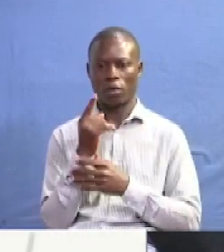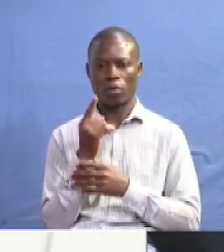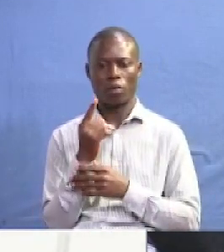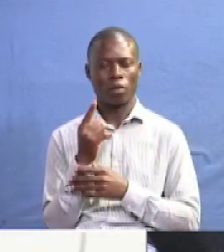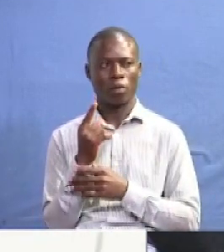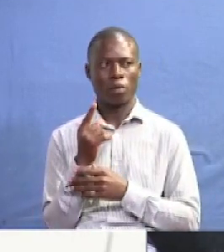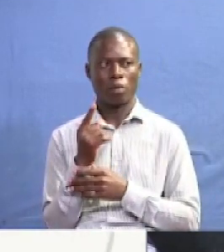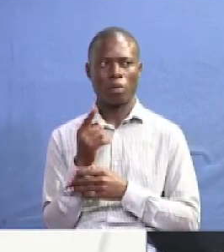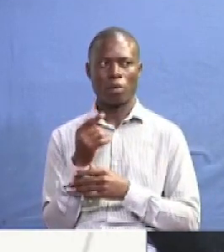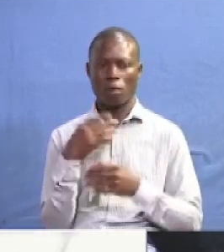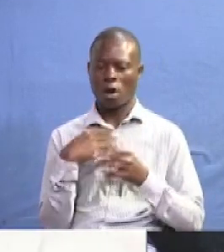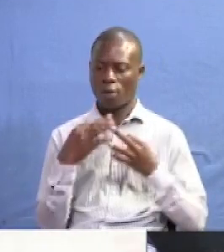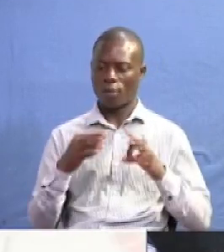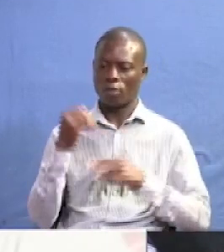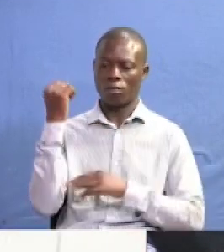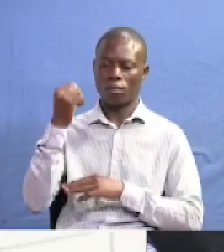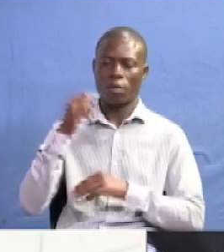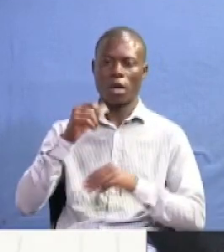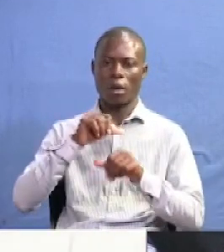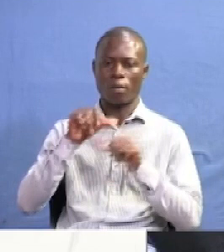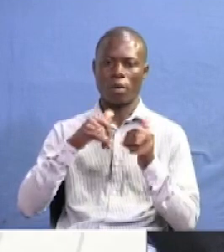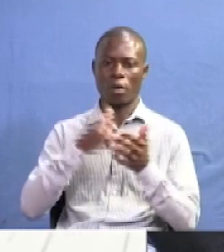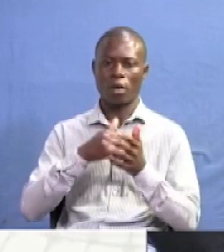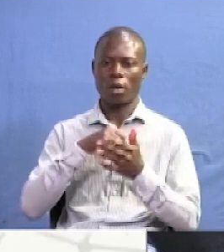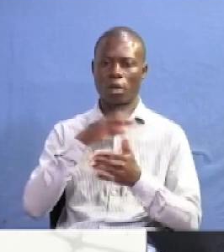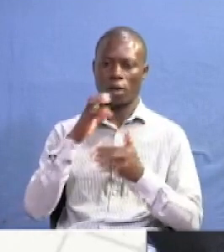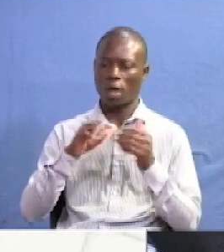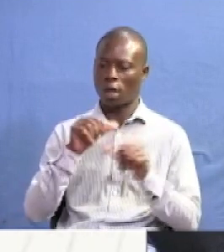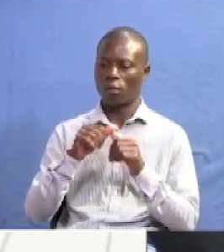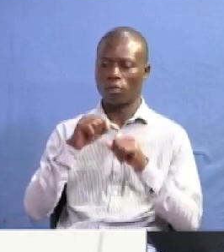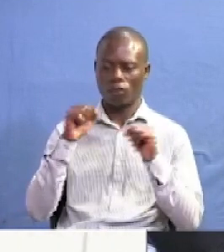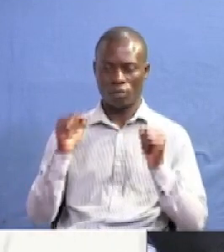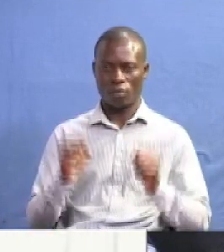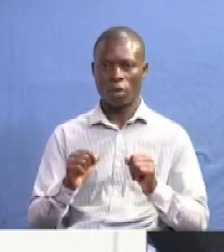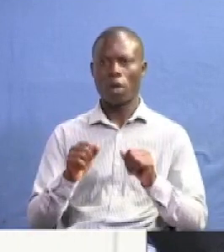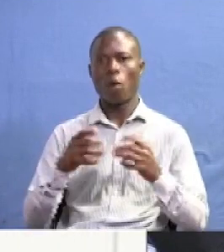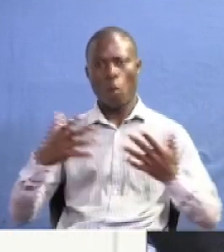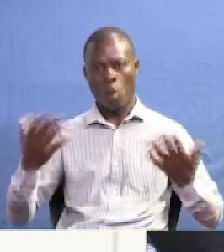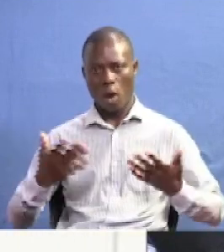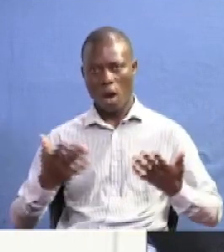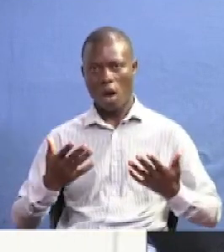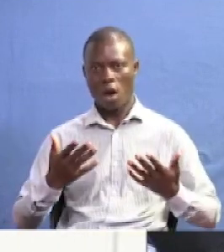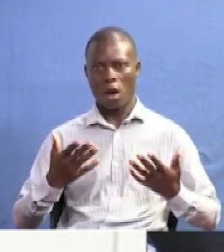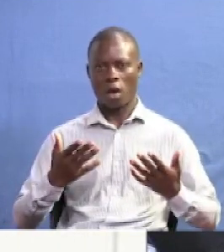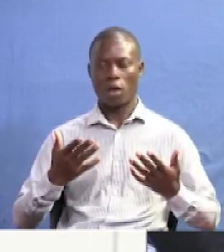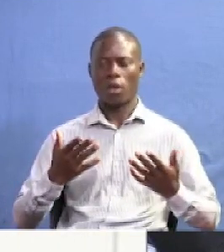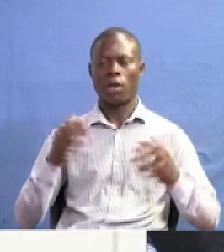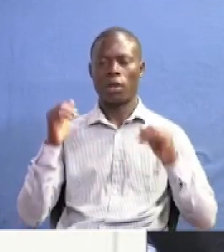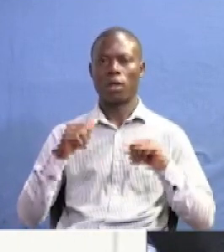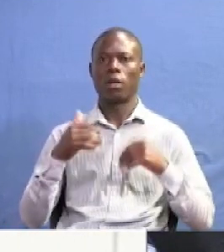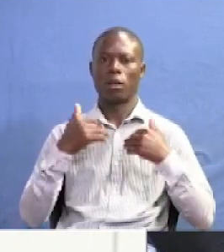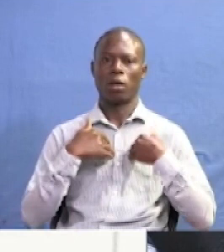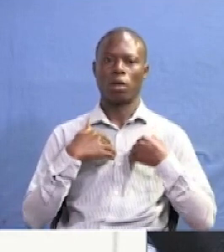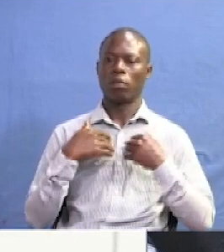do a fresh campaign around it, is the EndoBuddy system, where we